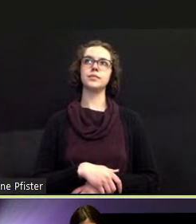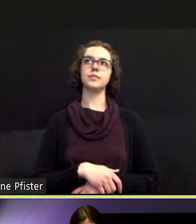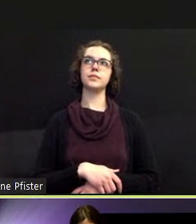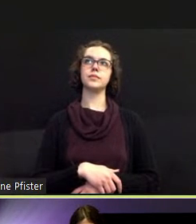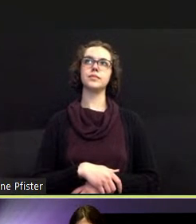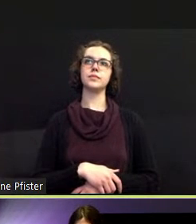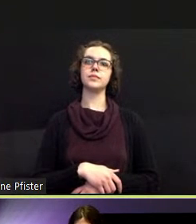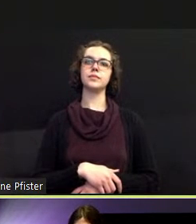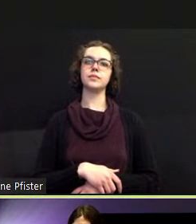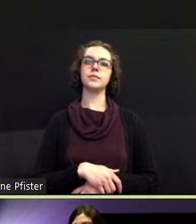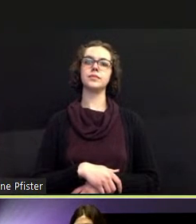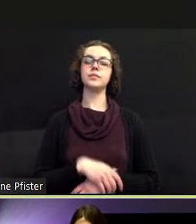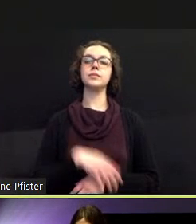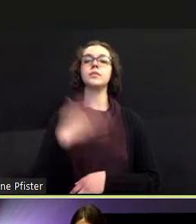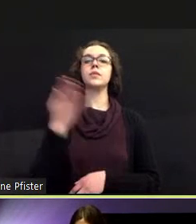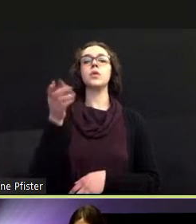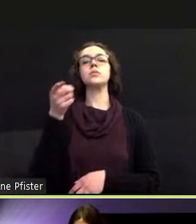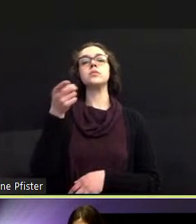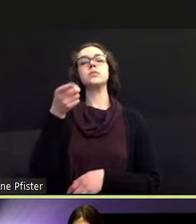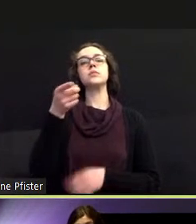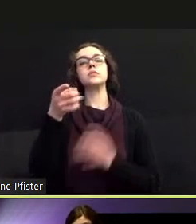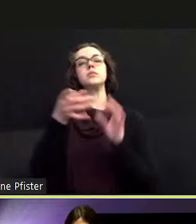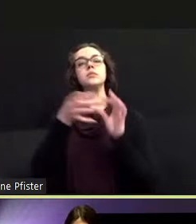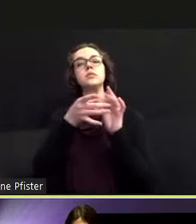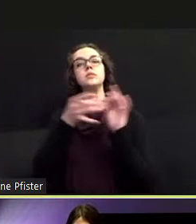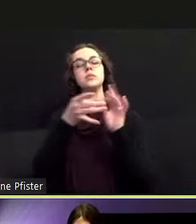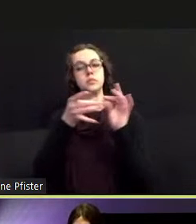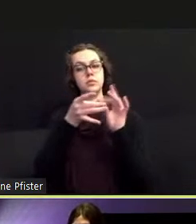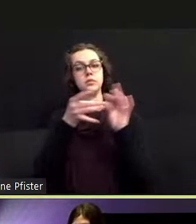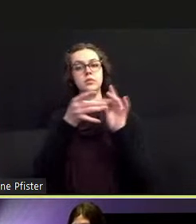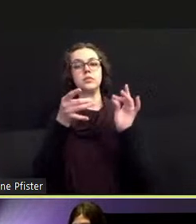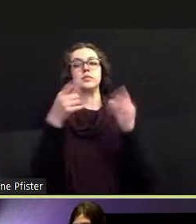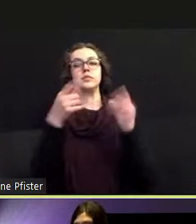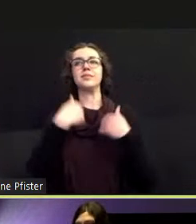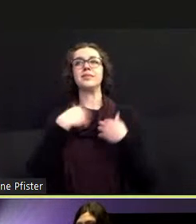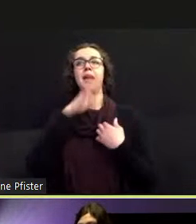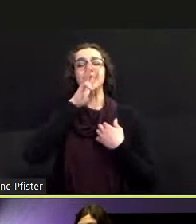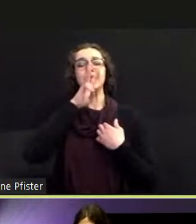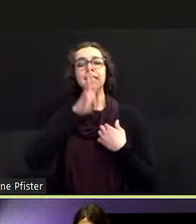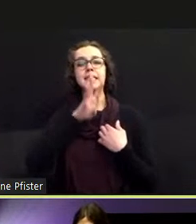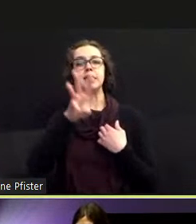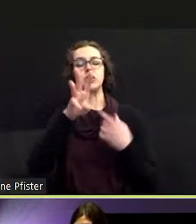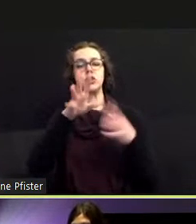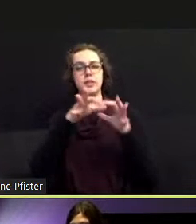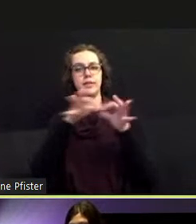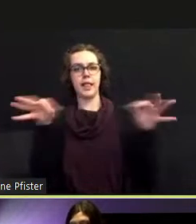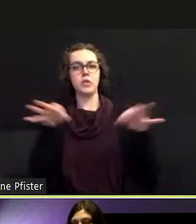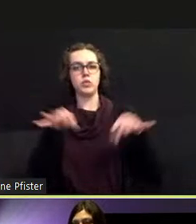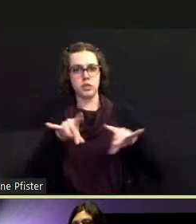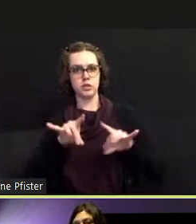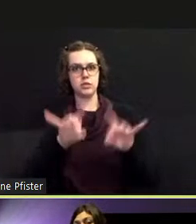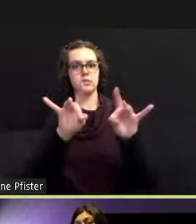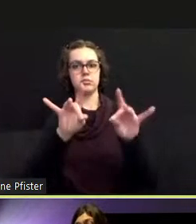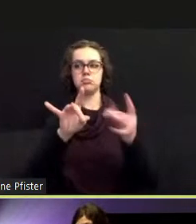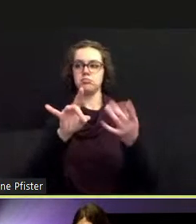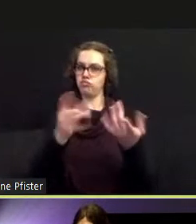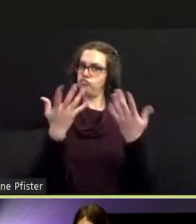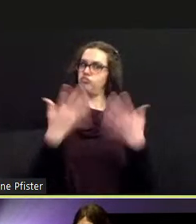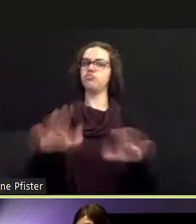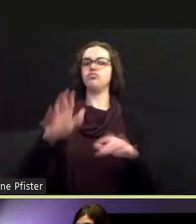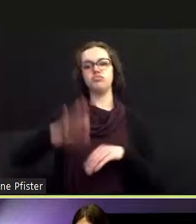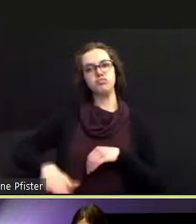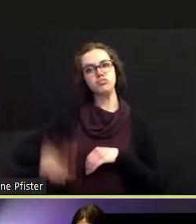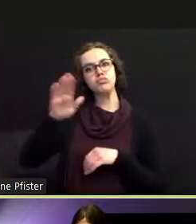belonged. So Sherry, as she notes, Sherry had 6 years of language acquisition as a hearing child under her belt before she